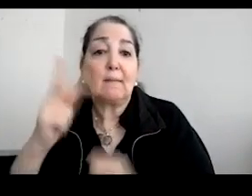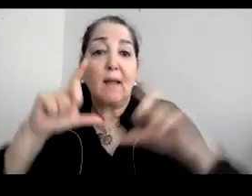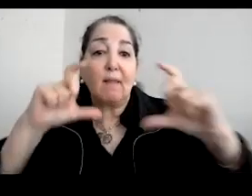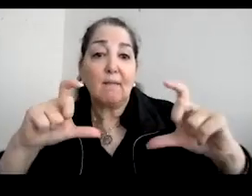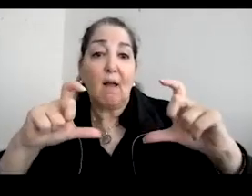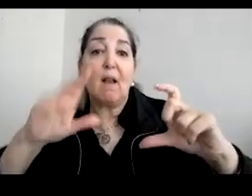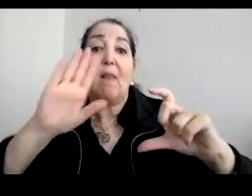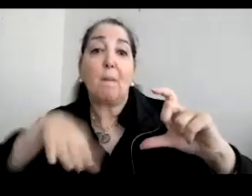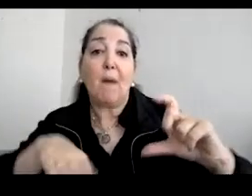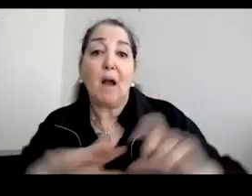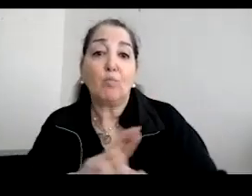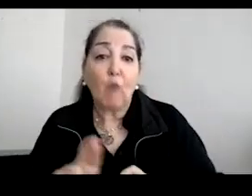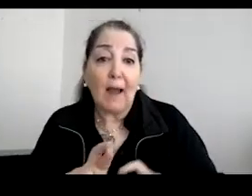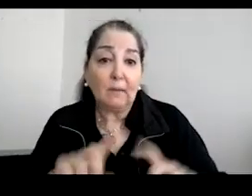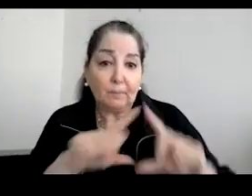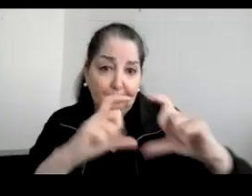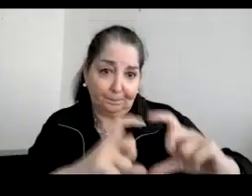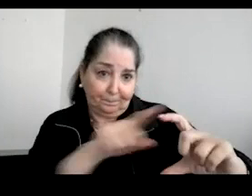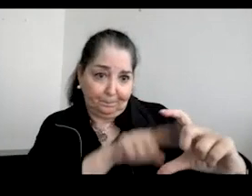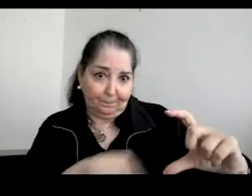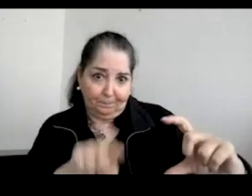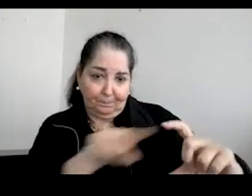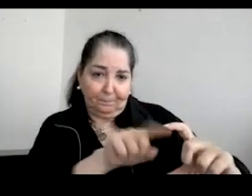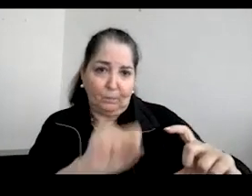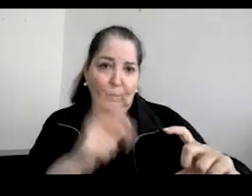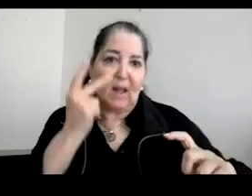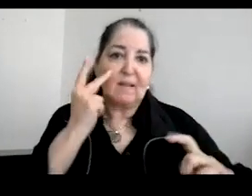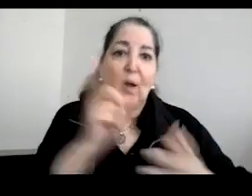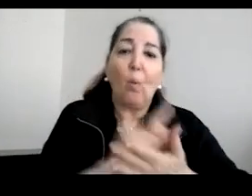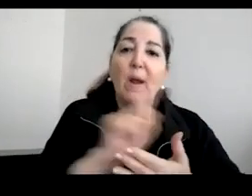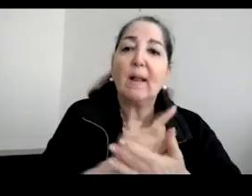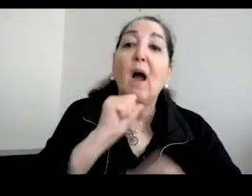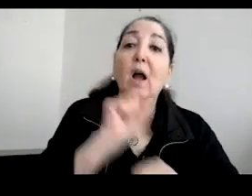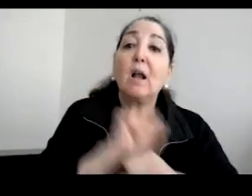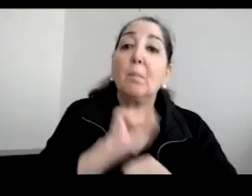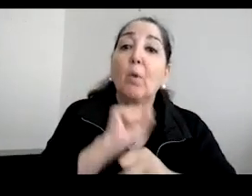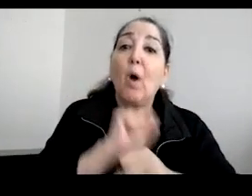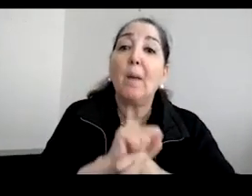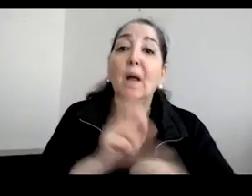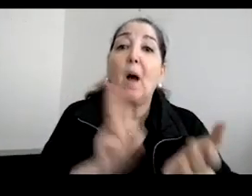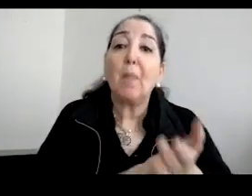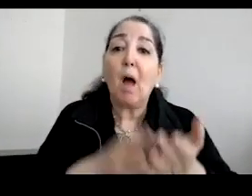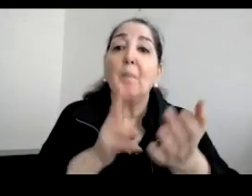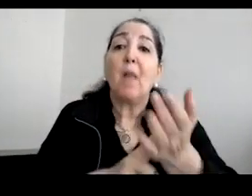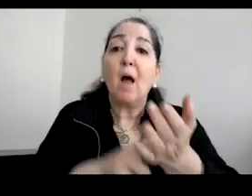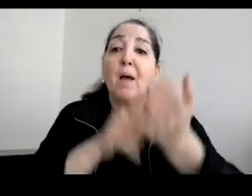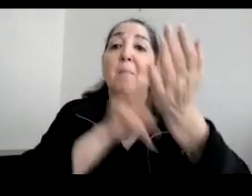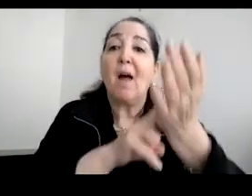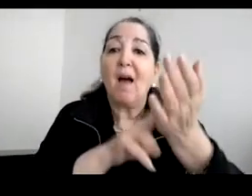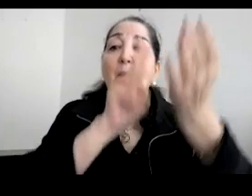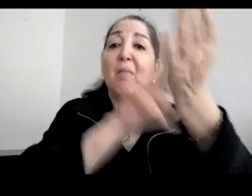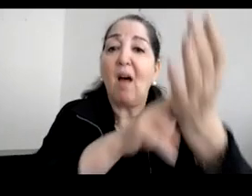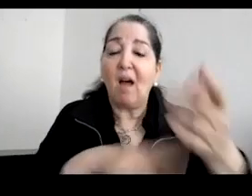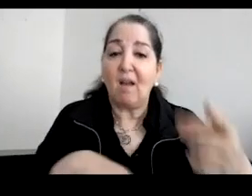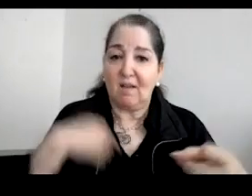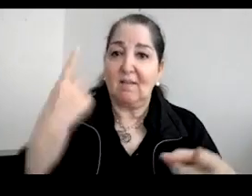claims that have been filed by American workers over the course of this past year, back to January. And you can see that